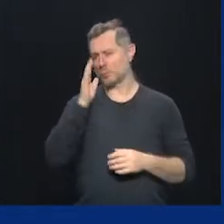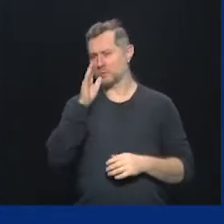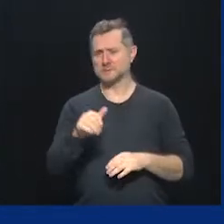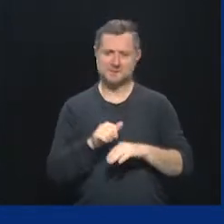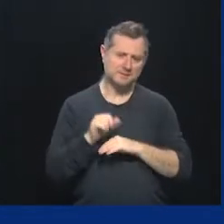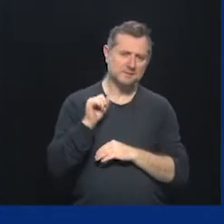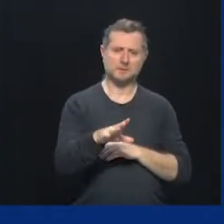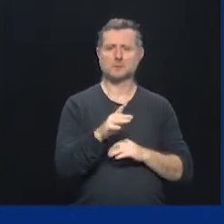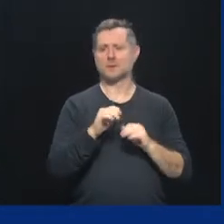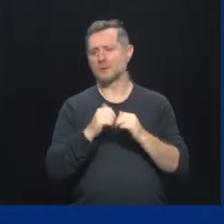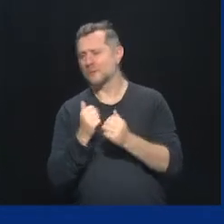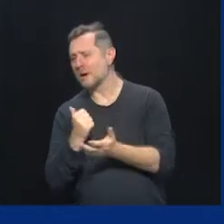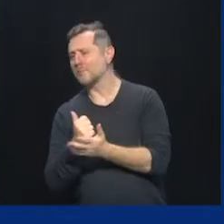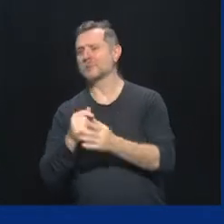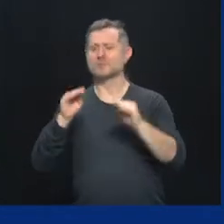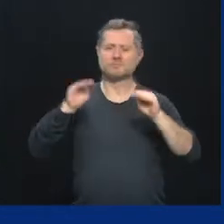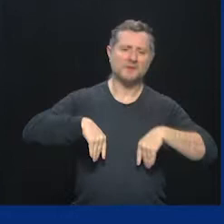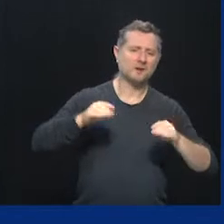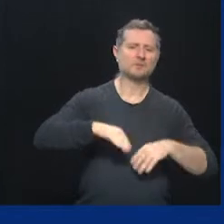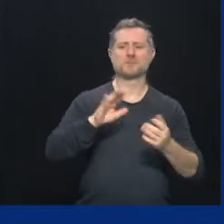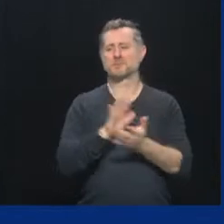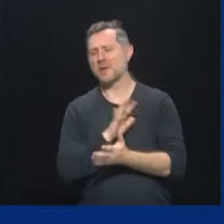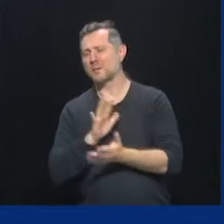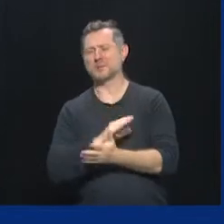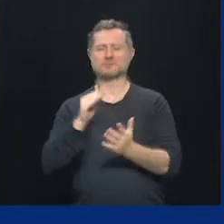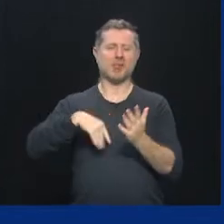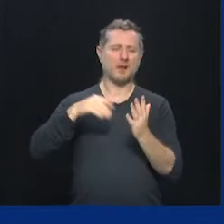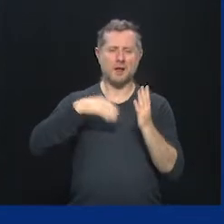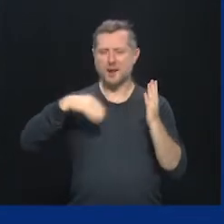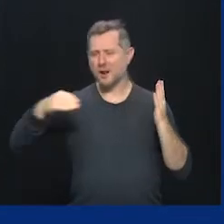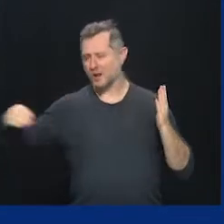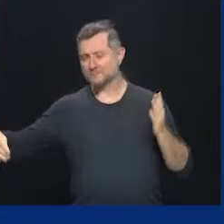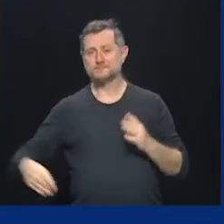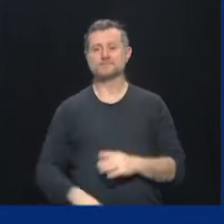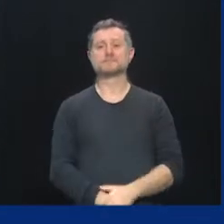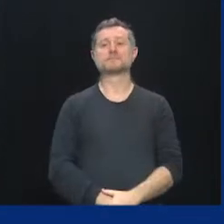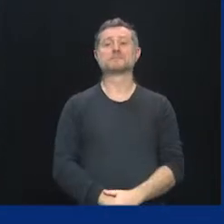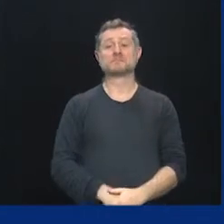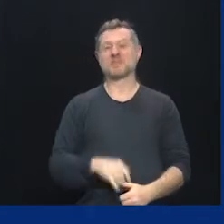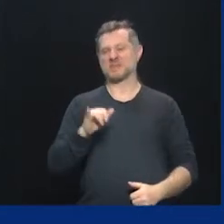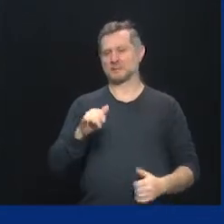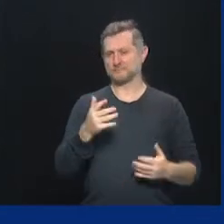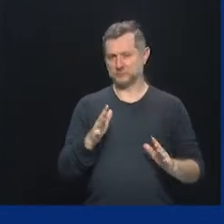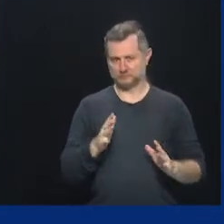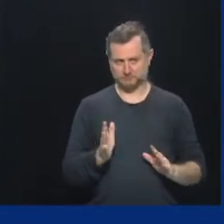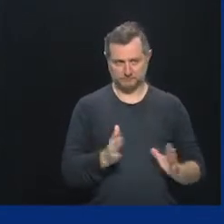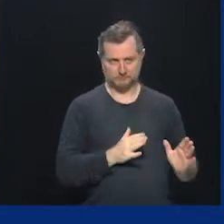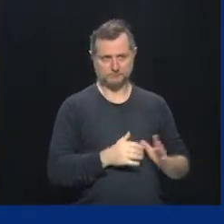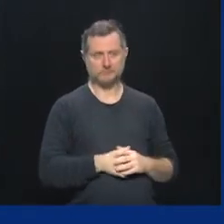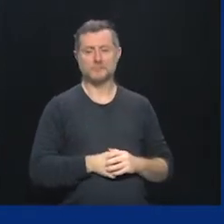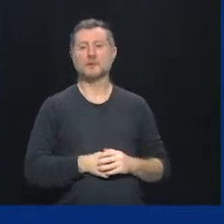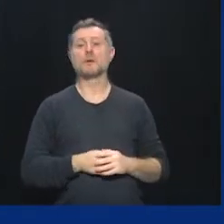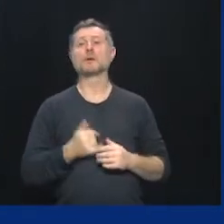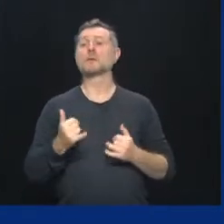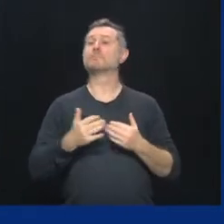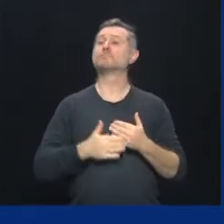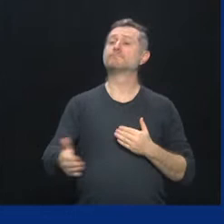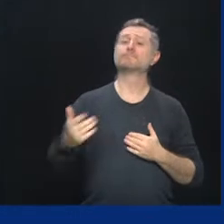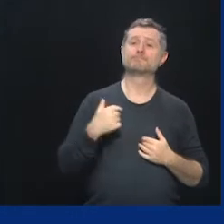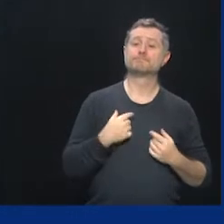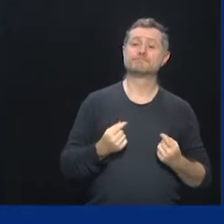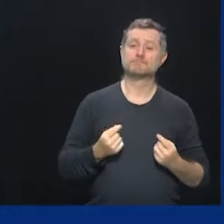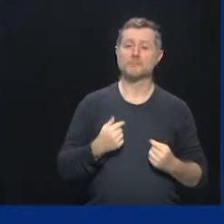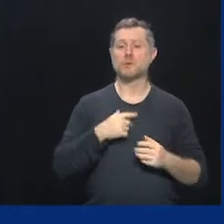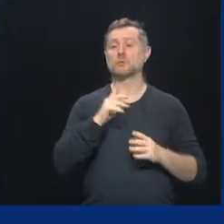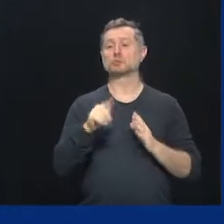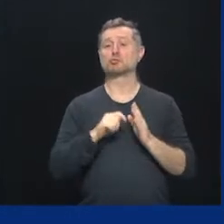out the proper paperwork. I think that's all I had in terms of where we are right now. But long term, some people